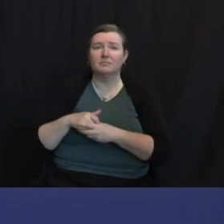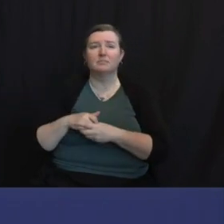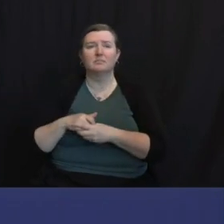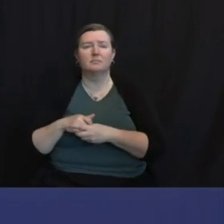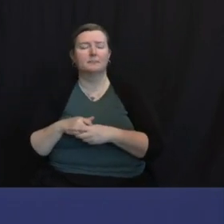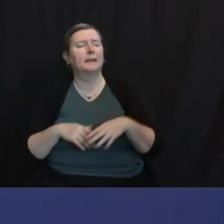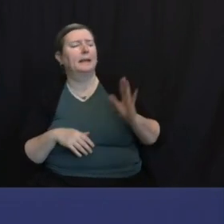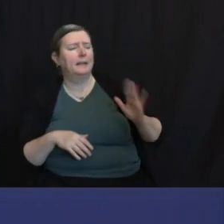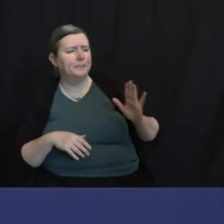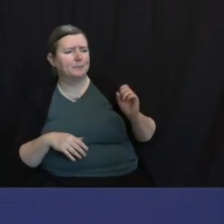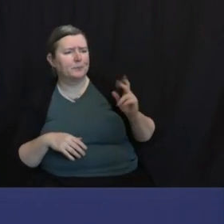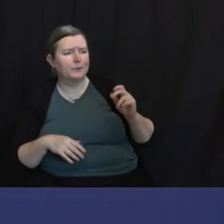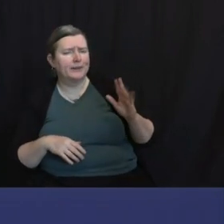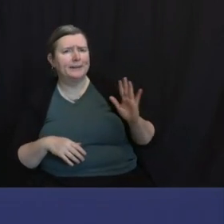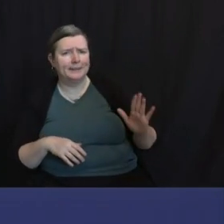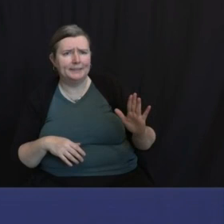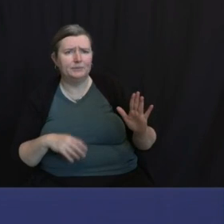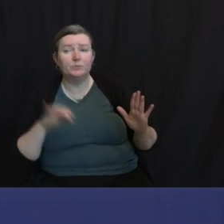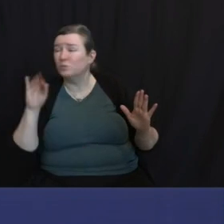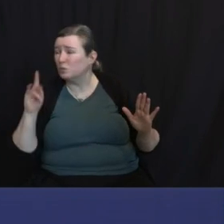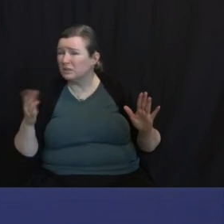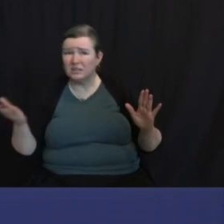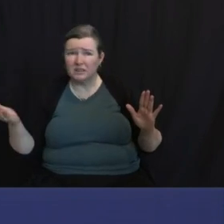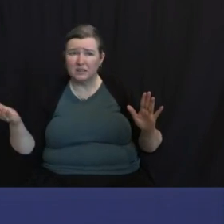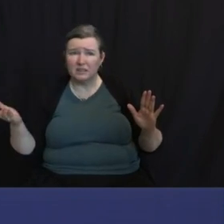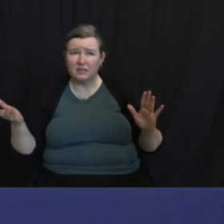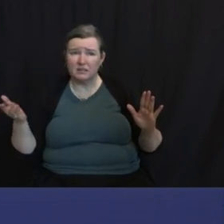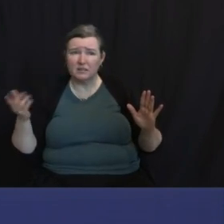that. On the first,